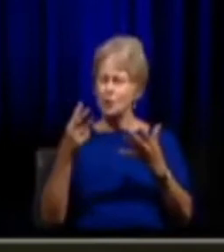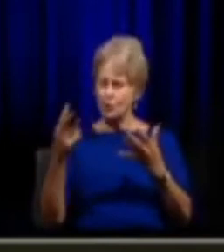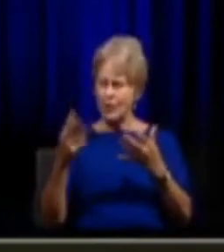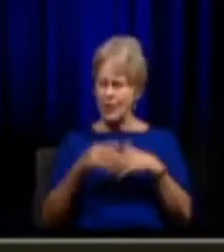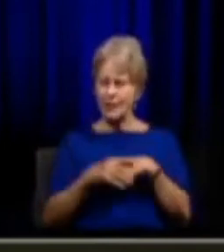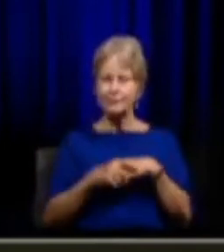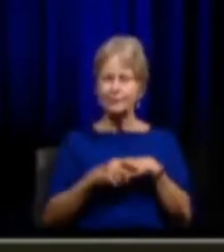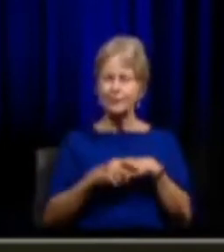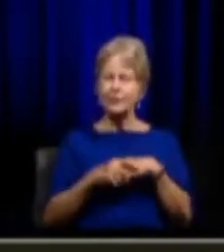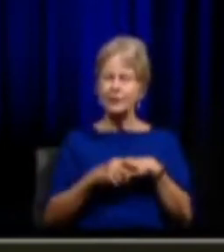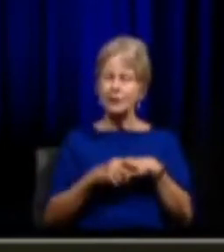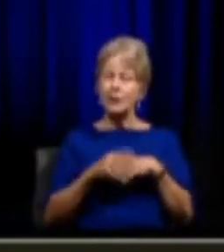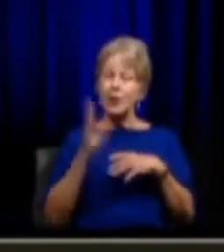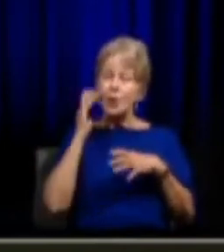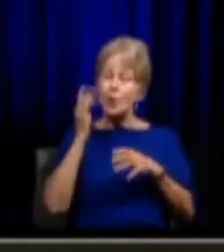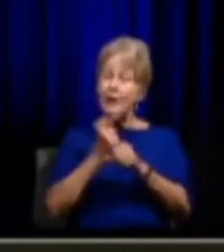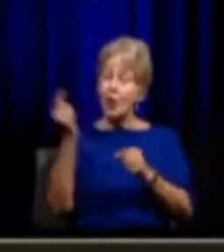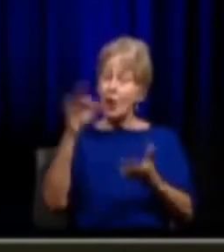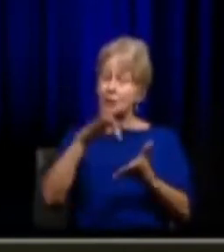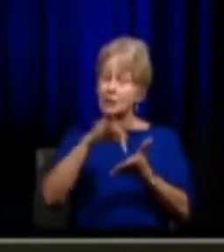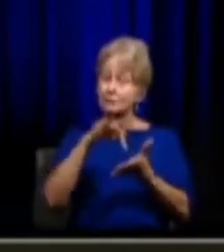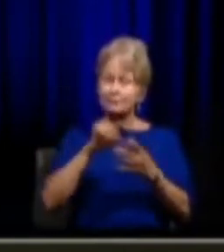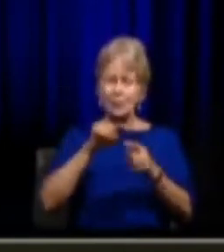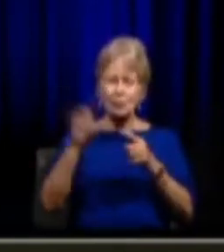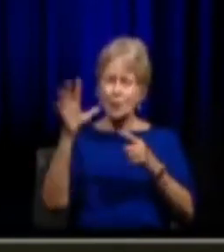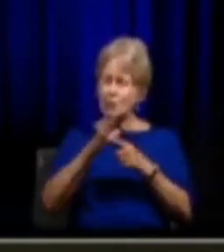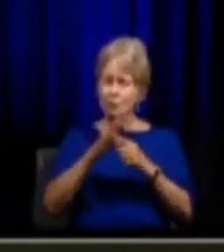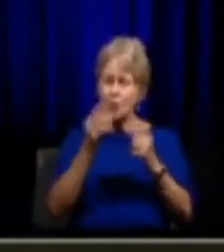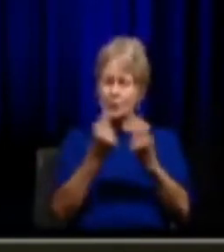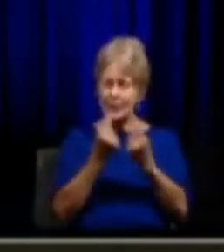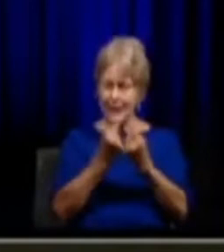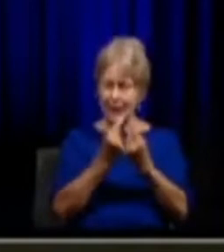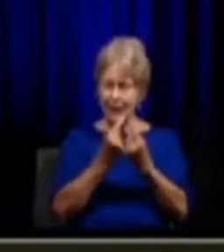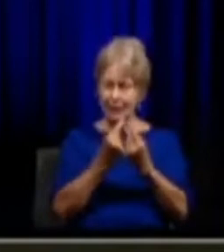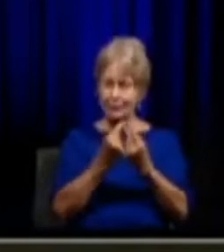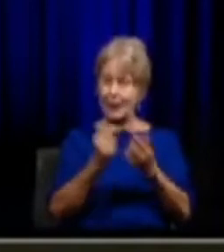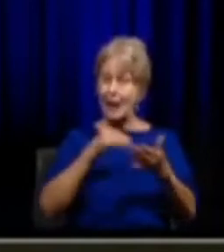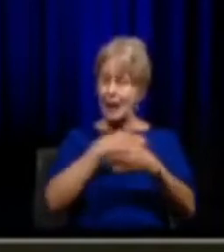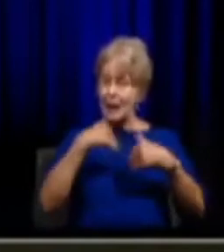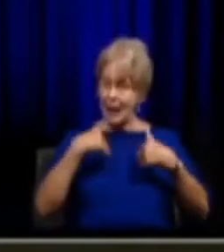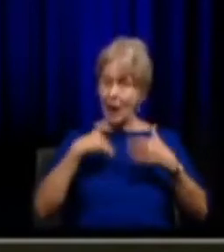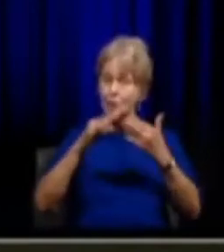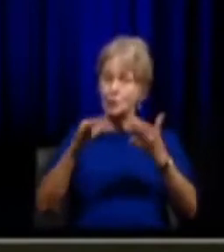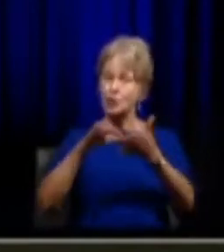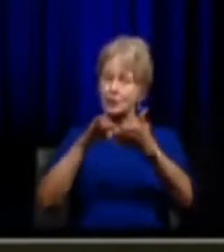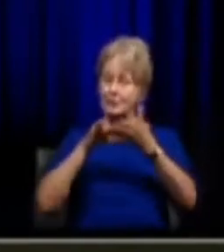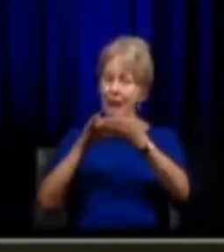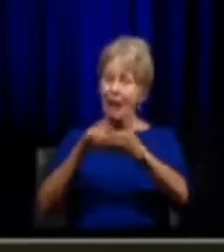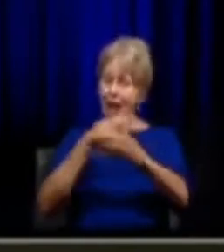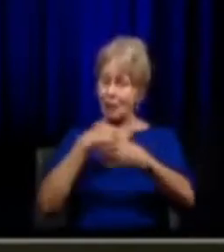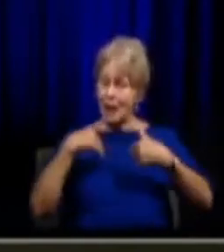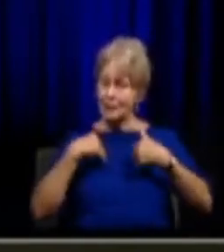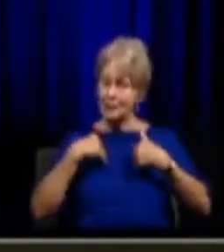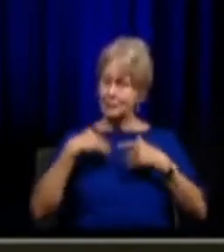when we have God at the center and our communities are pointing us towards that center, that's a beautiful thing. But you need them